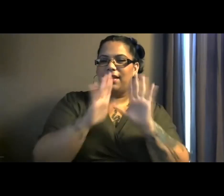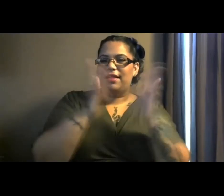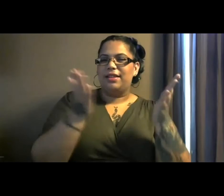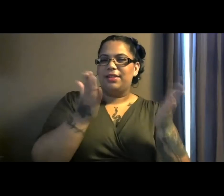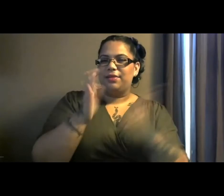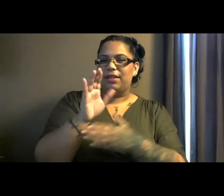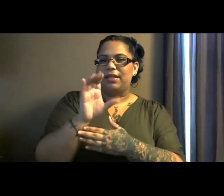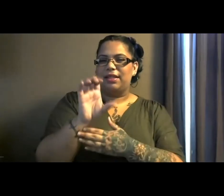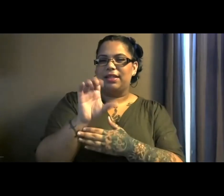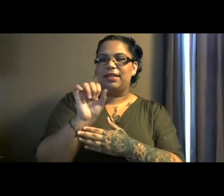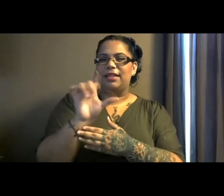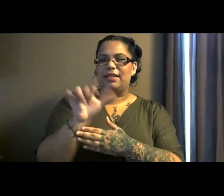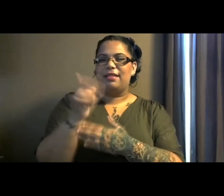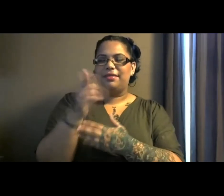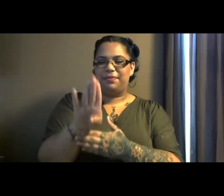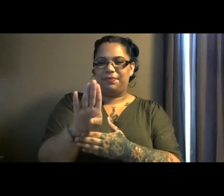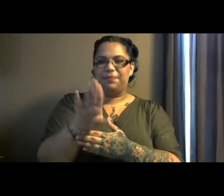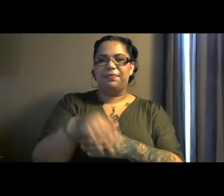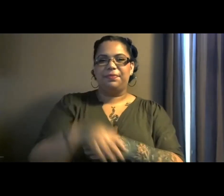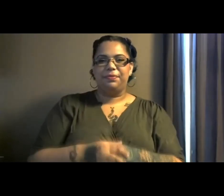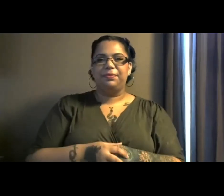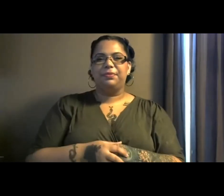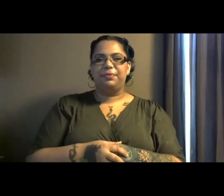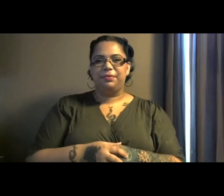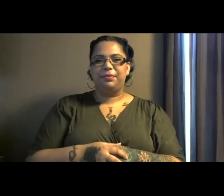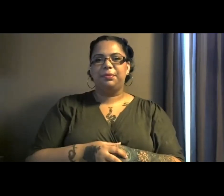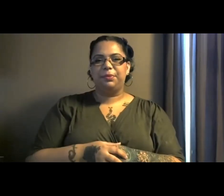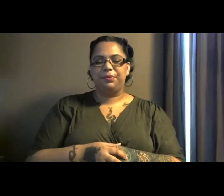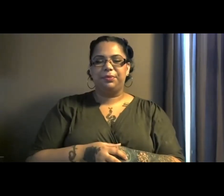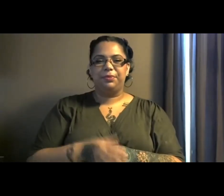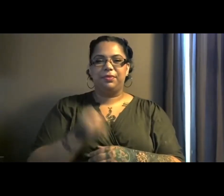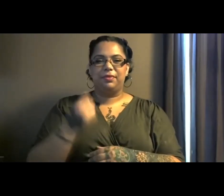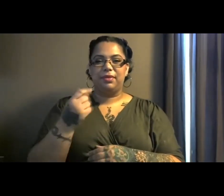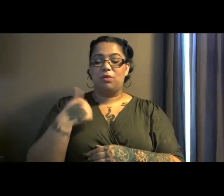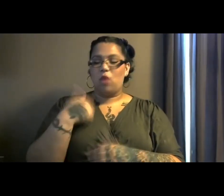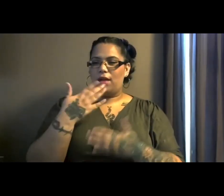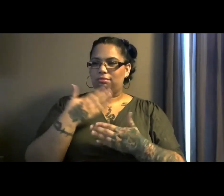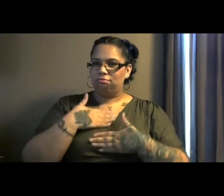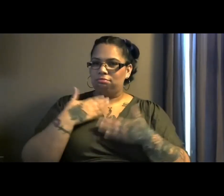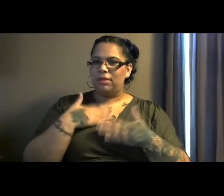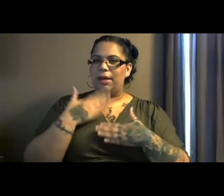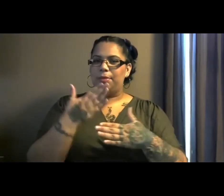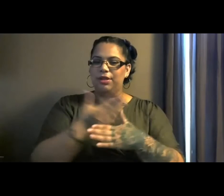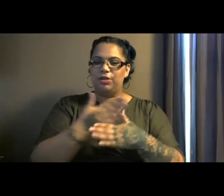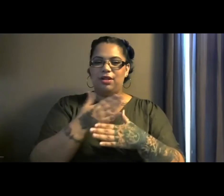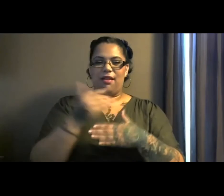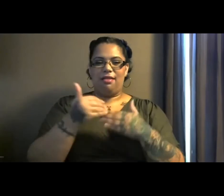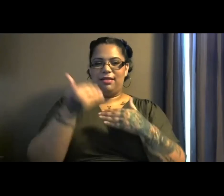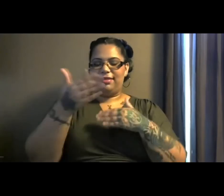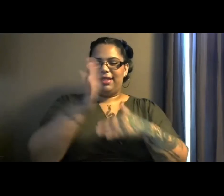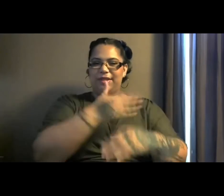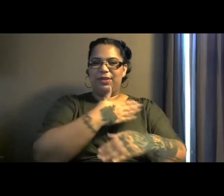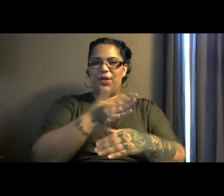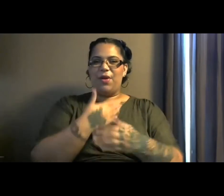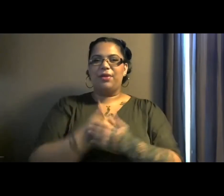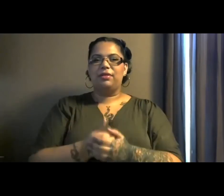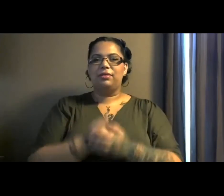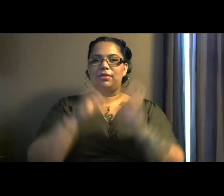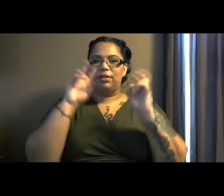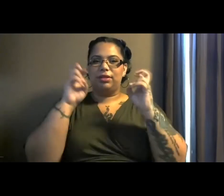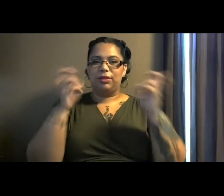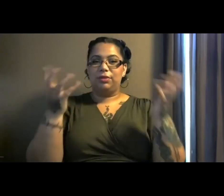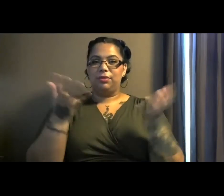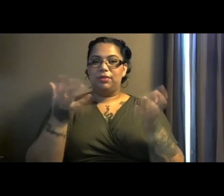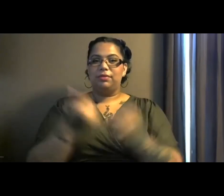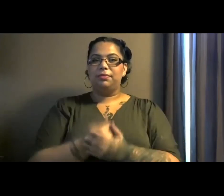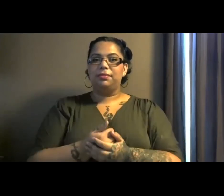CSL Greater Baltimore. And so I'm happy to share the next song with you. And the title is called I